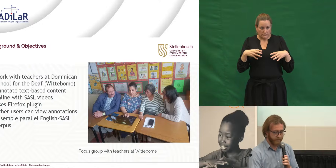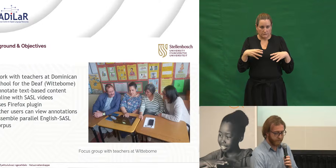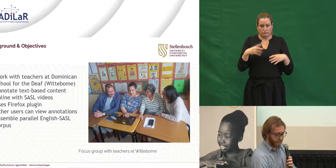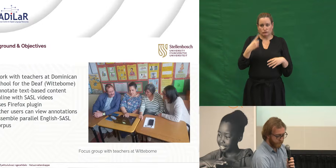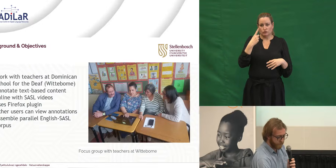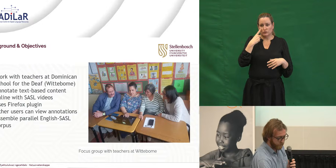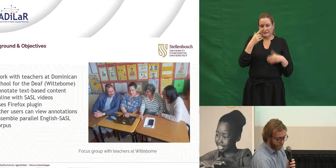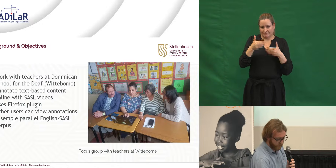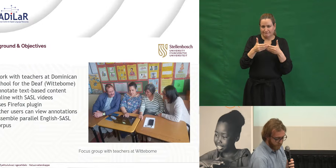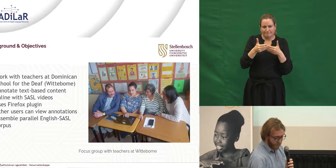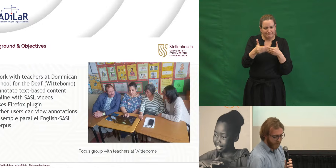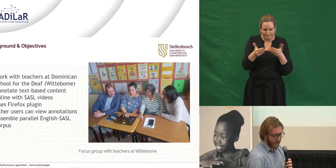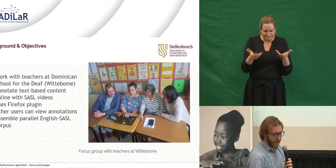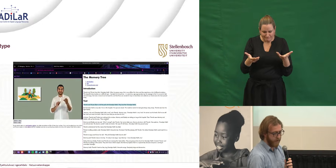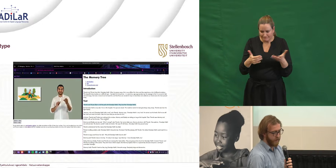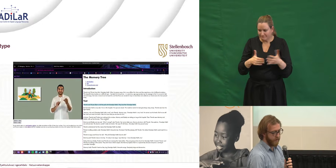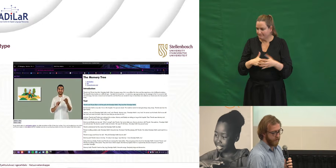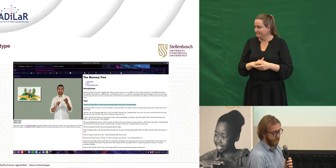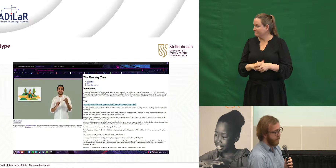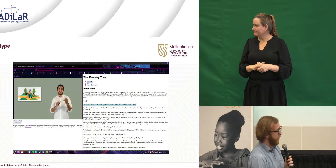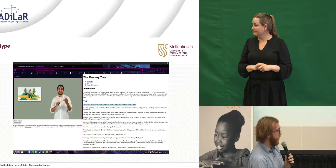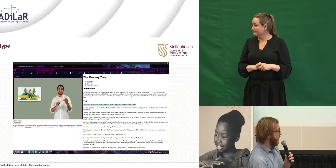translation. Okay.